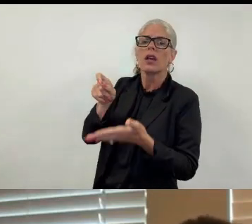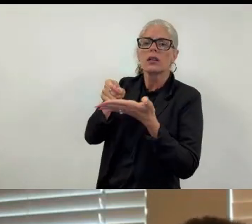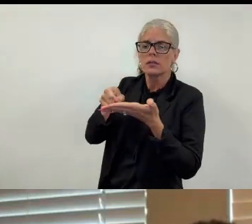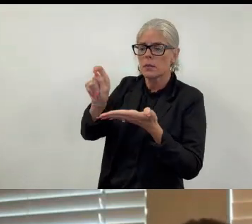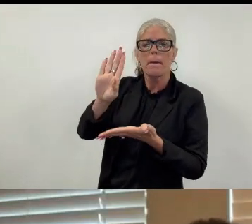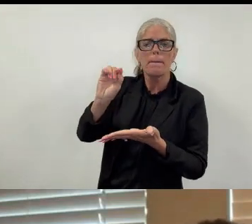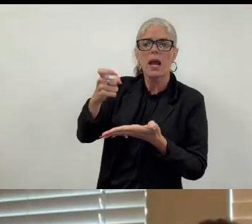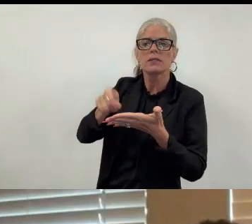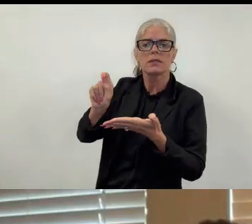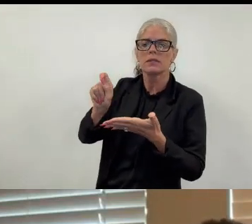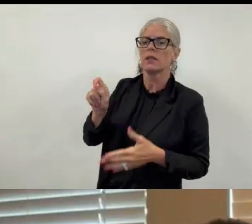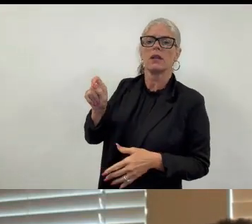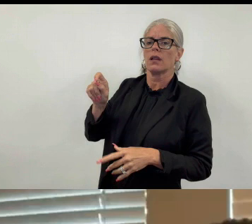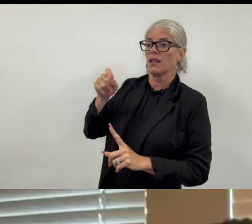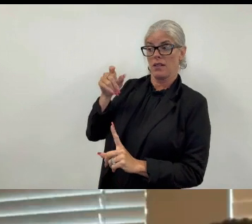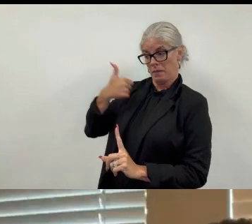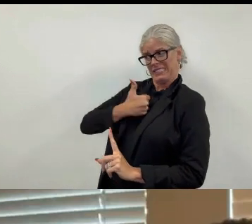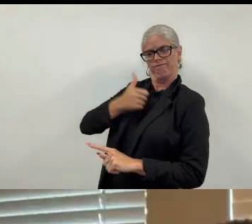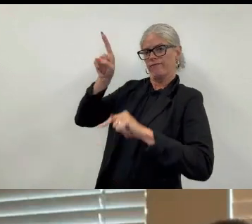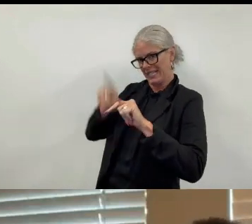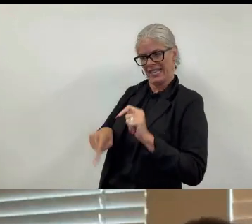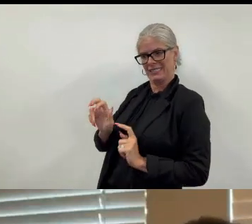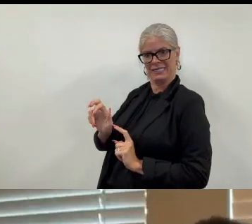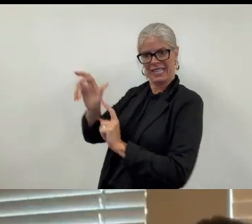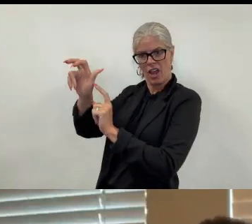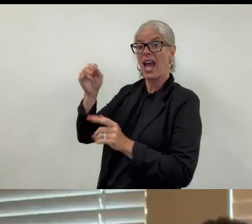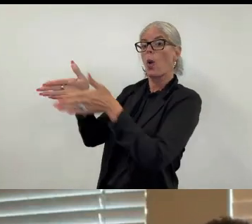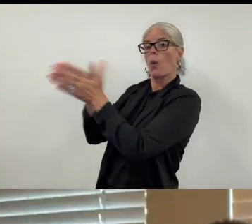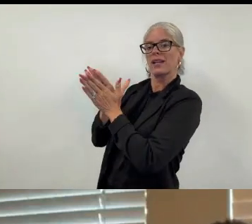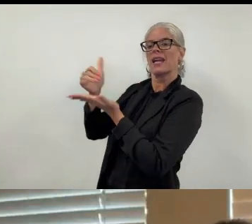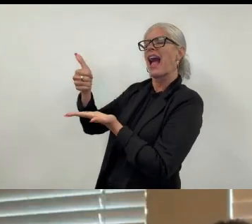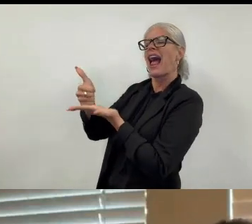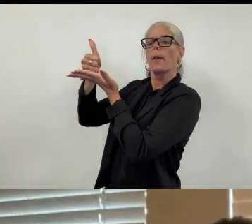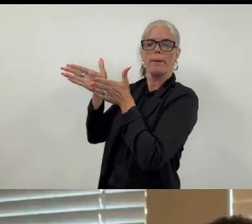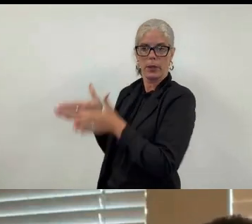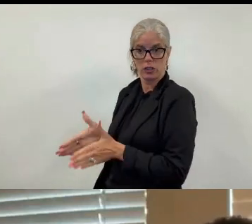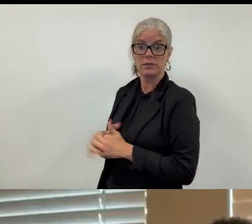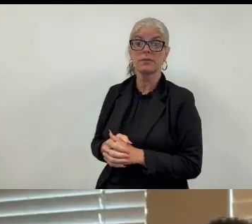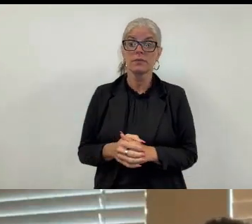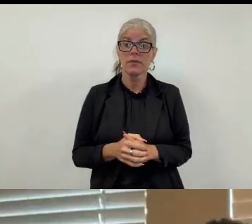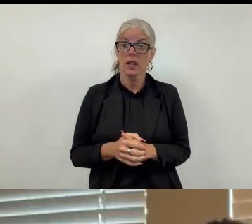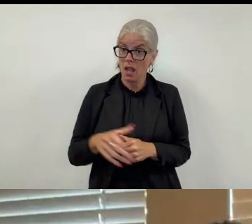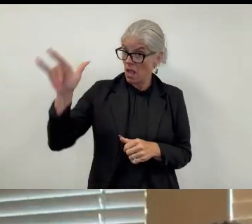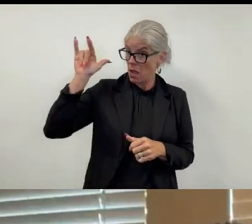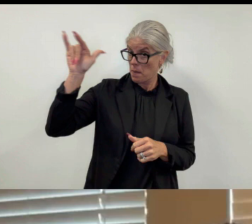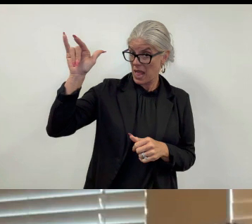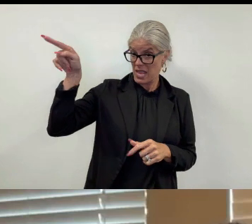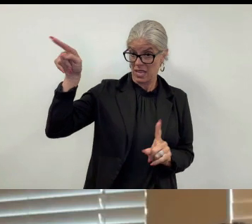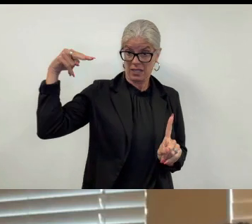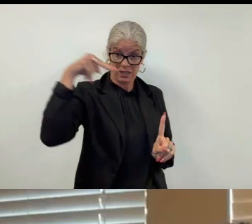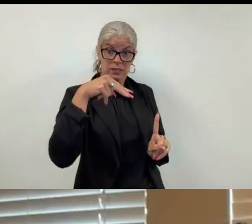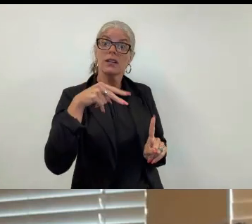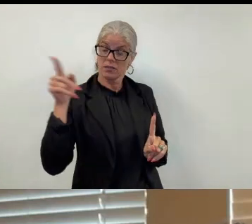me personally, I would say that there's a box where you can say that you cannot traverse stairs and that you would like to request assistance